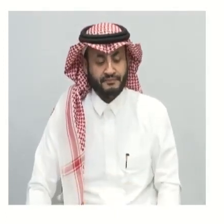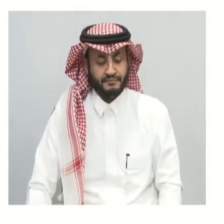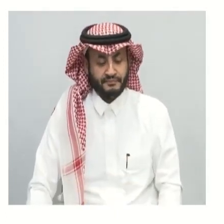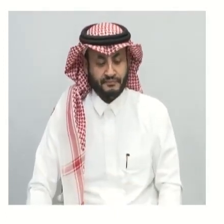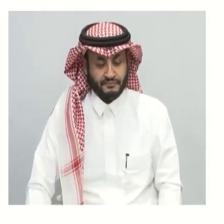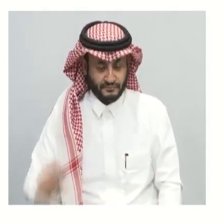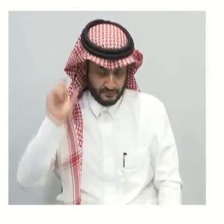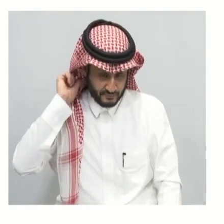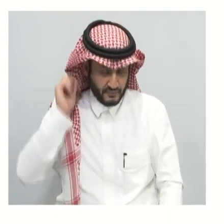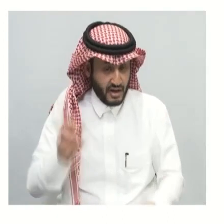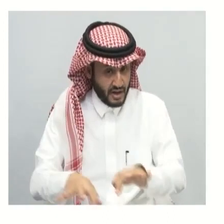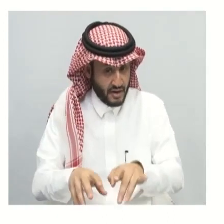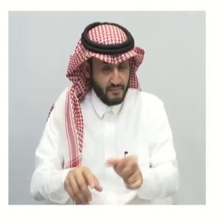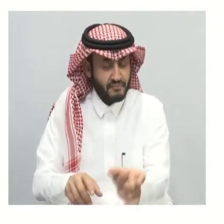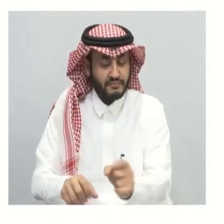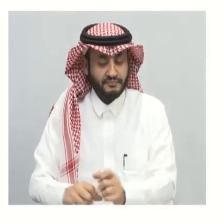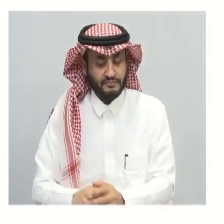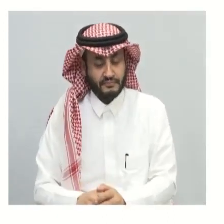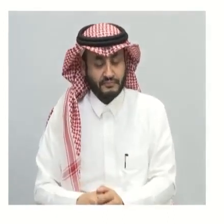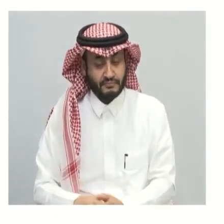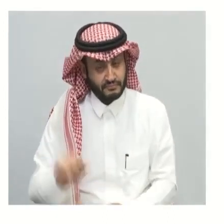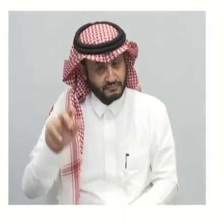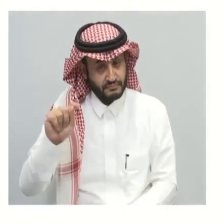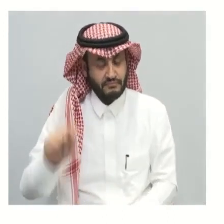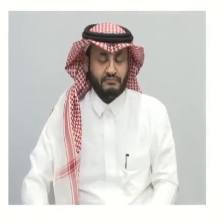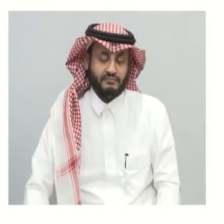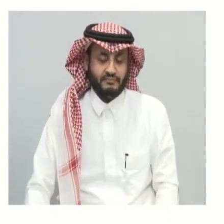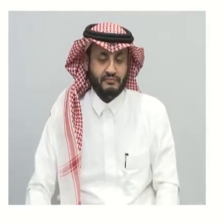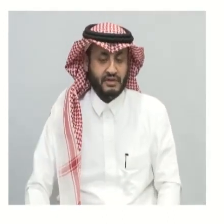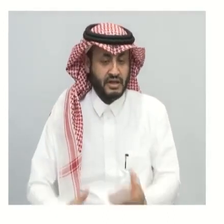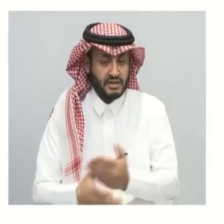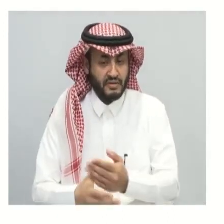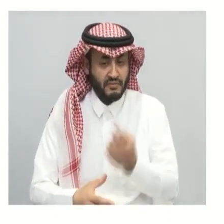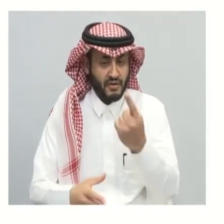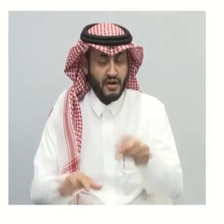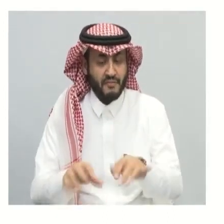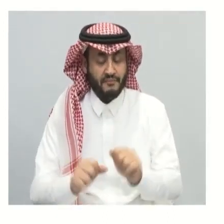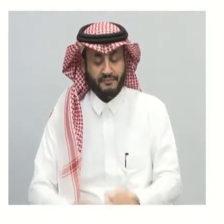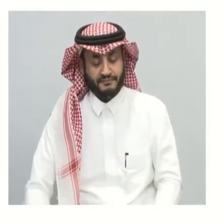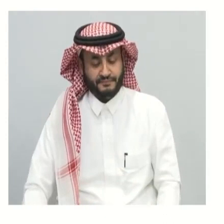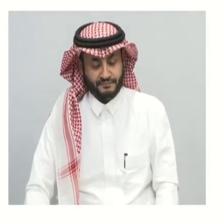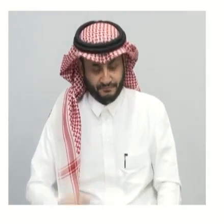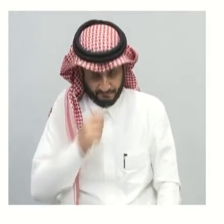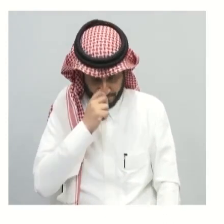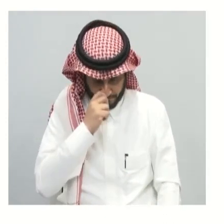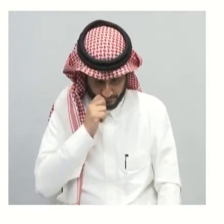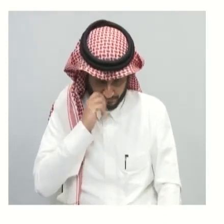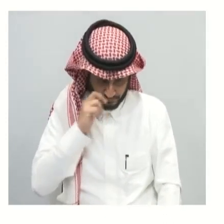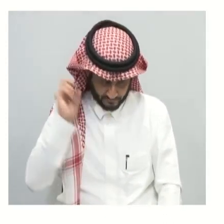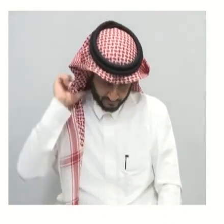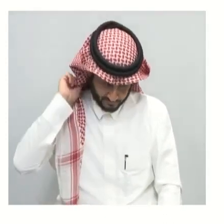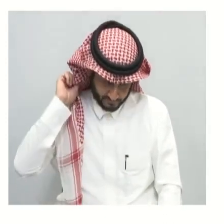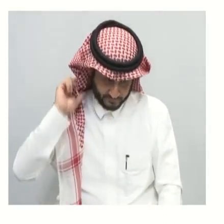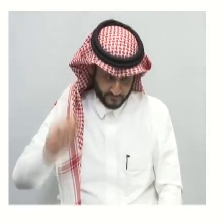to return the computer, which is it, and get a refund. Excuse me, we